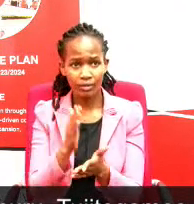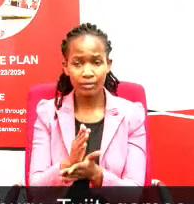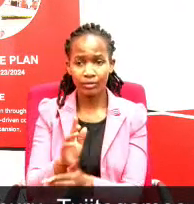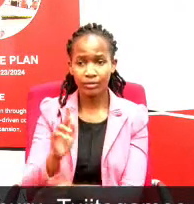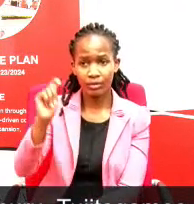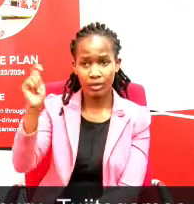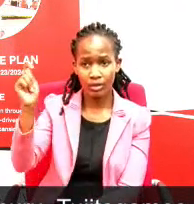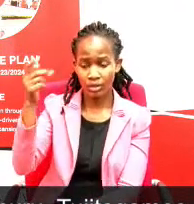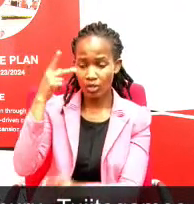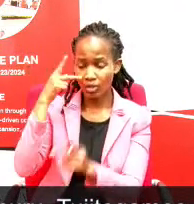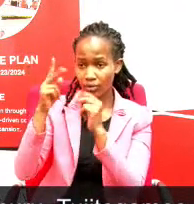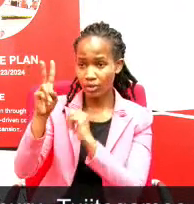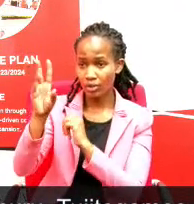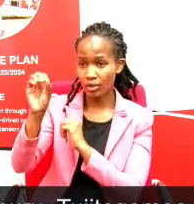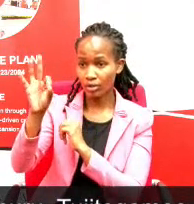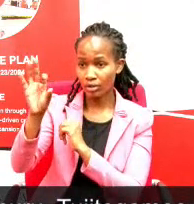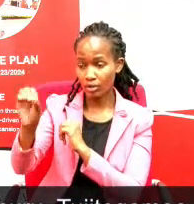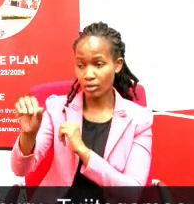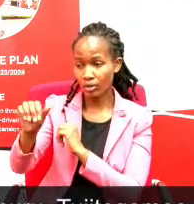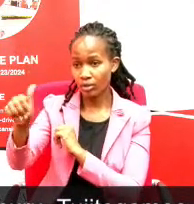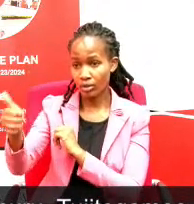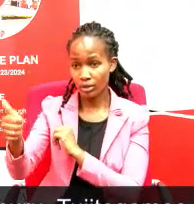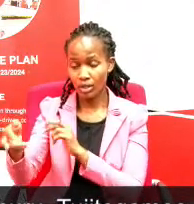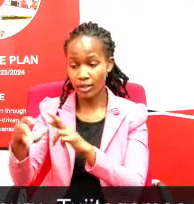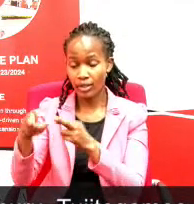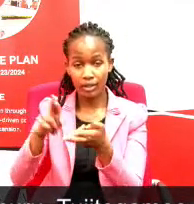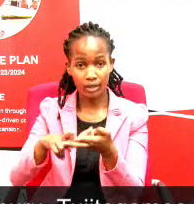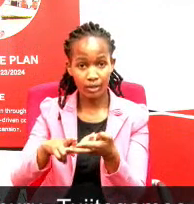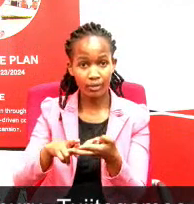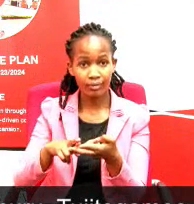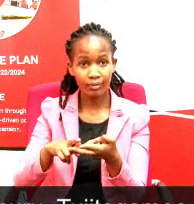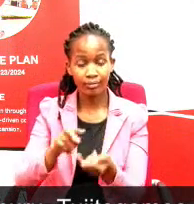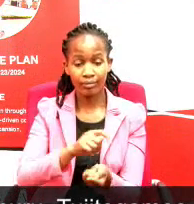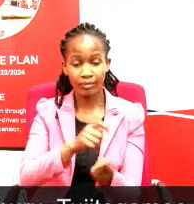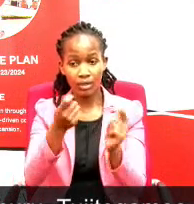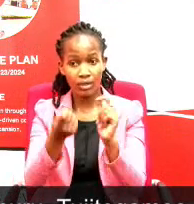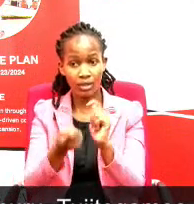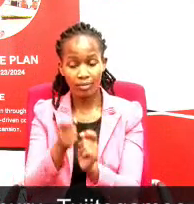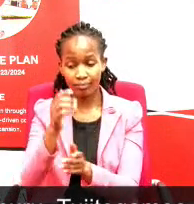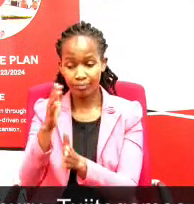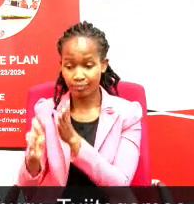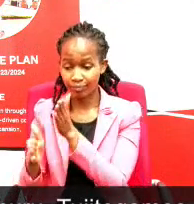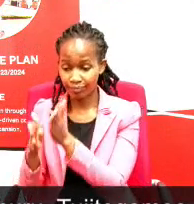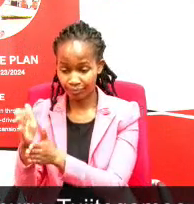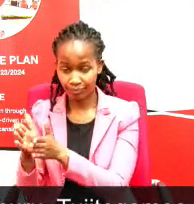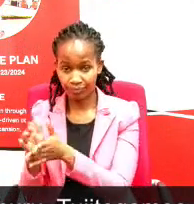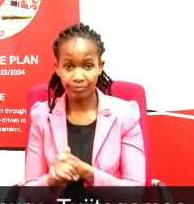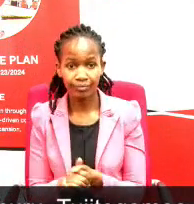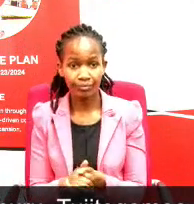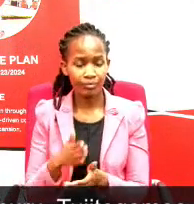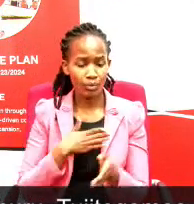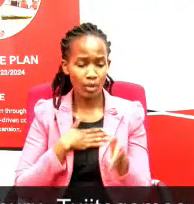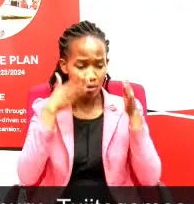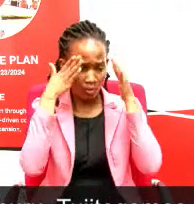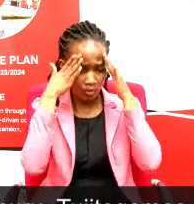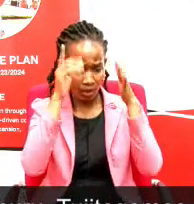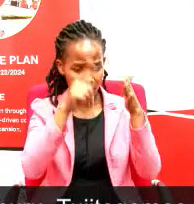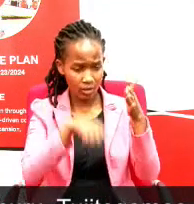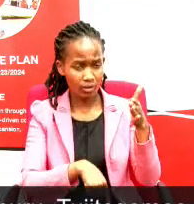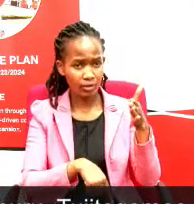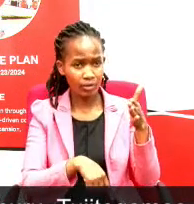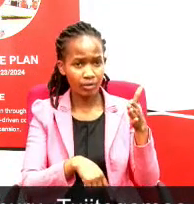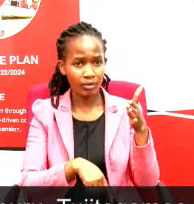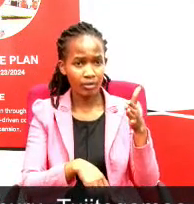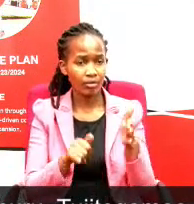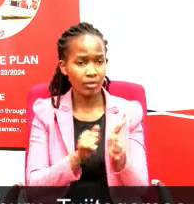Kenya Vision 2030 and other related transformative plans. Our focus over